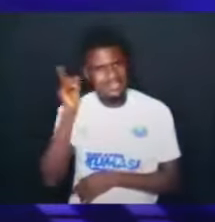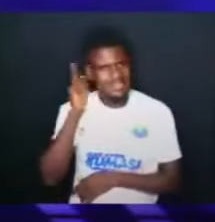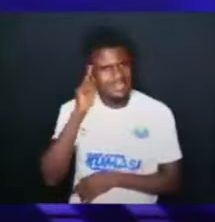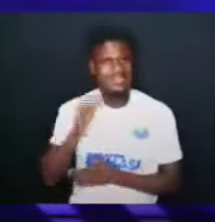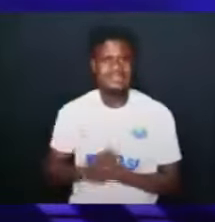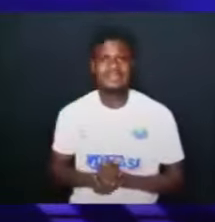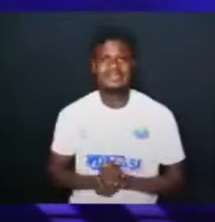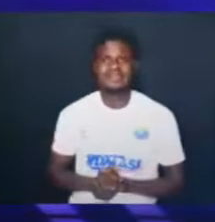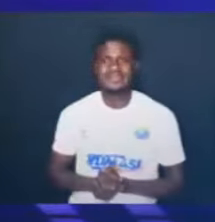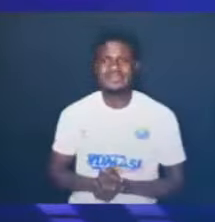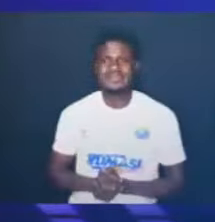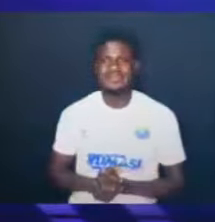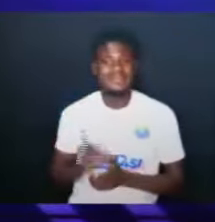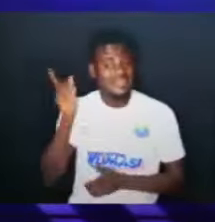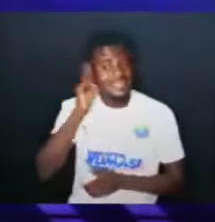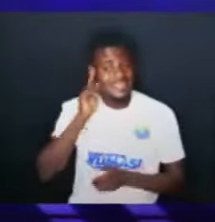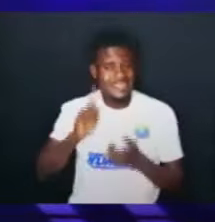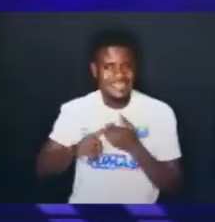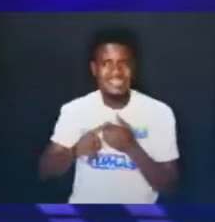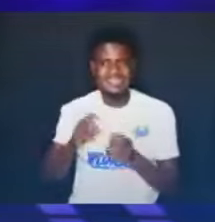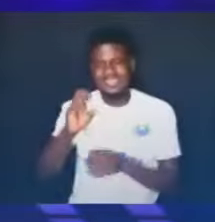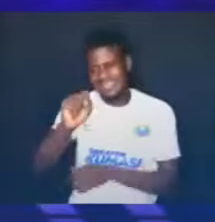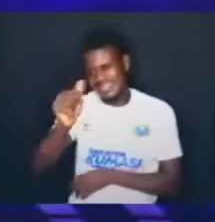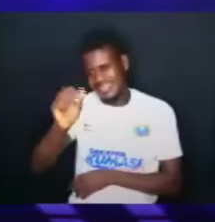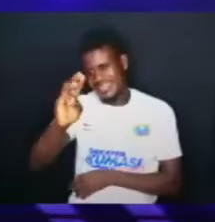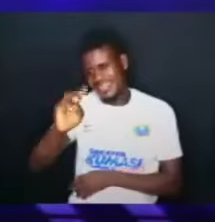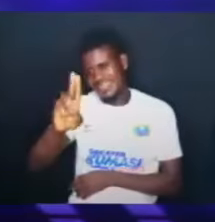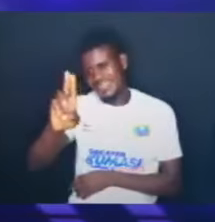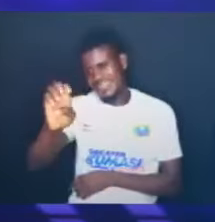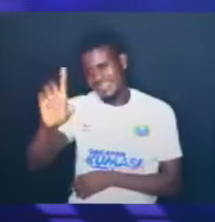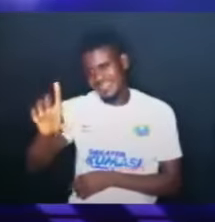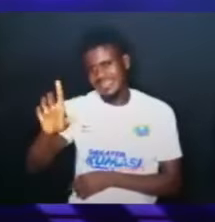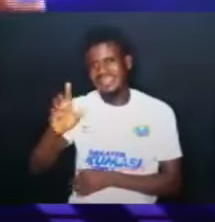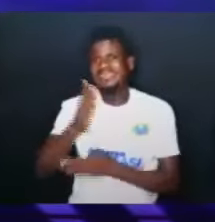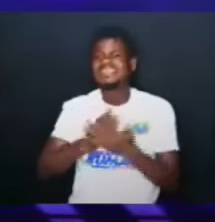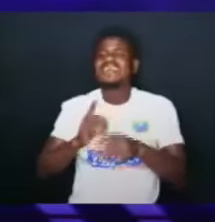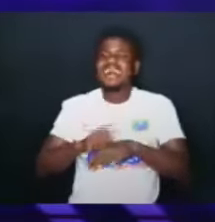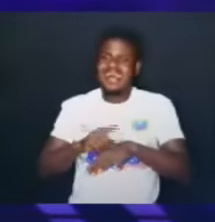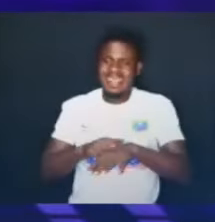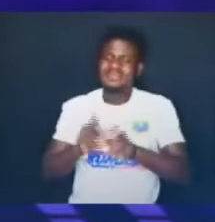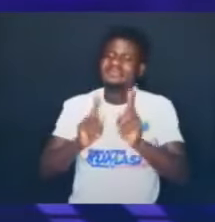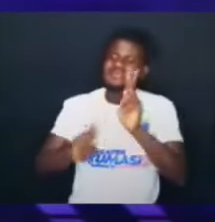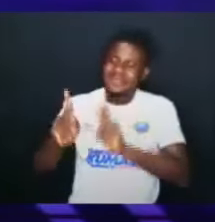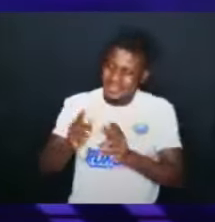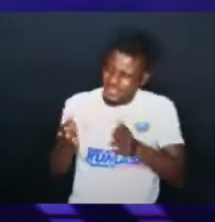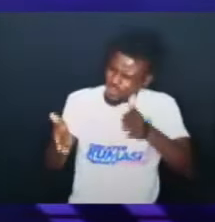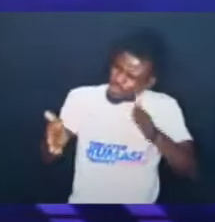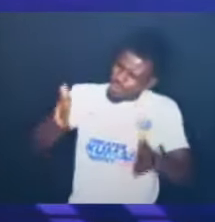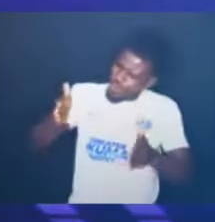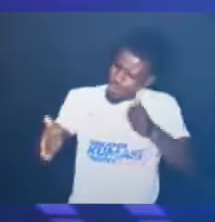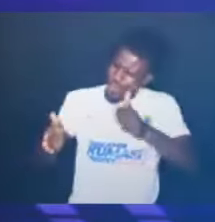listen to Samuel. Omie ntie odi for Samuel. See, sometimes people tend to compare what Saul did to